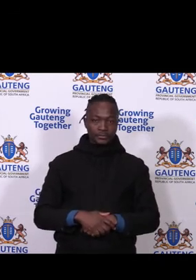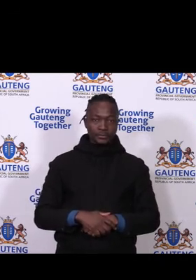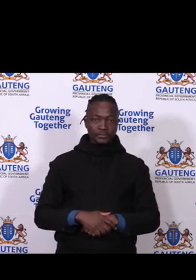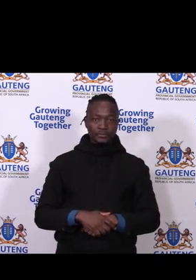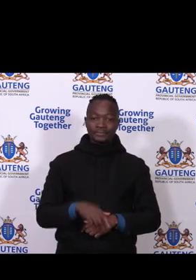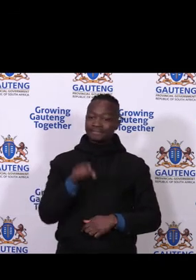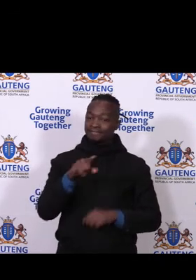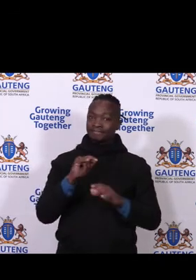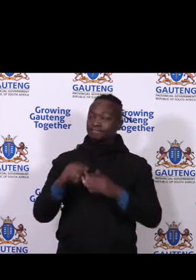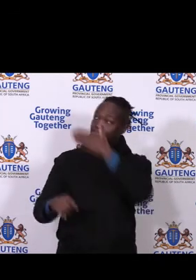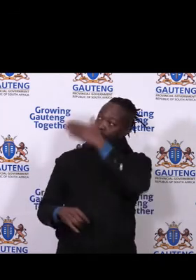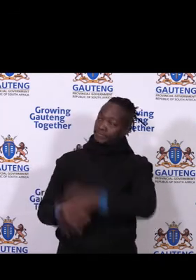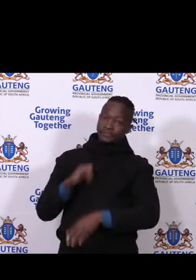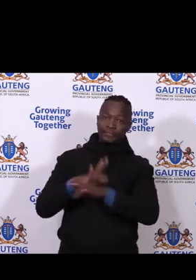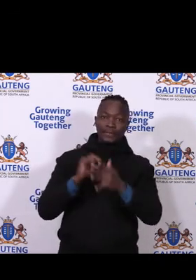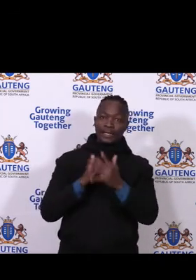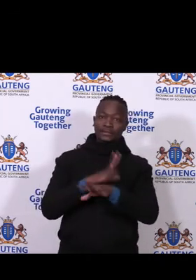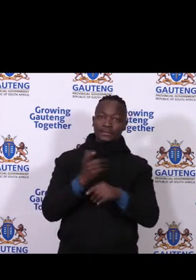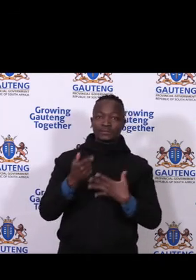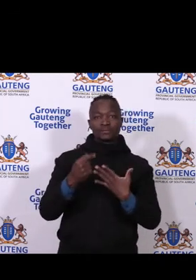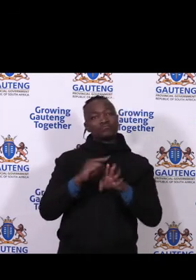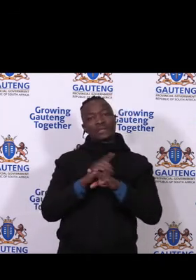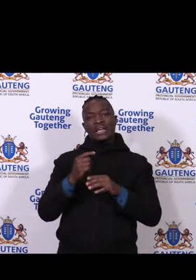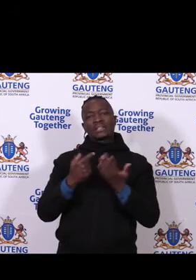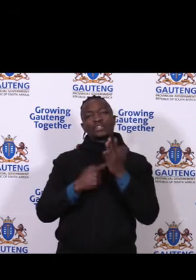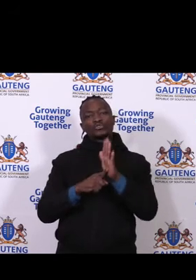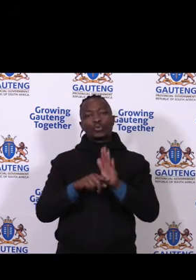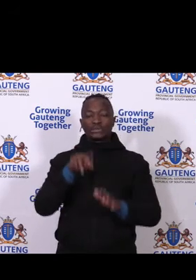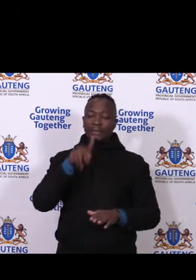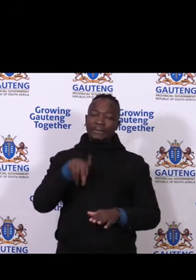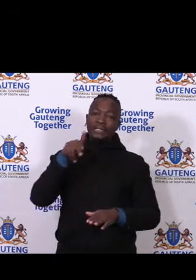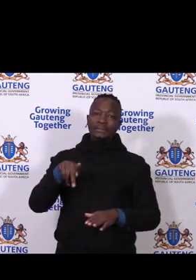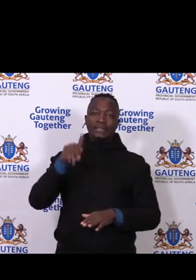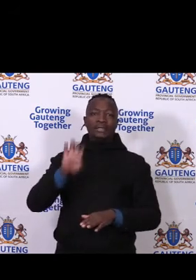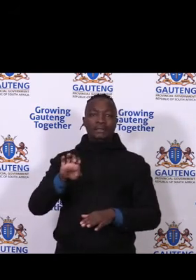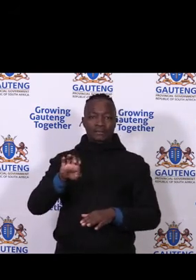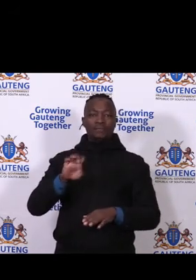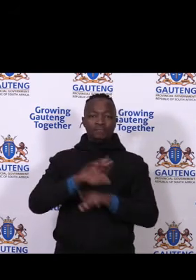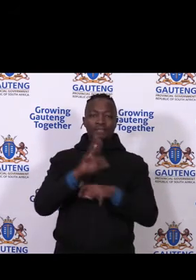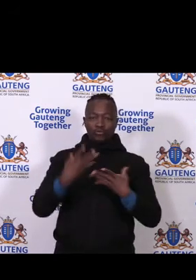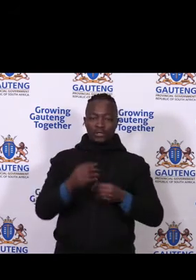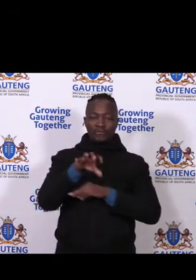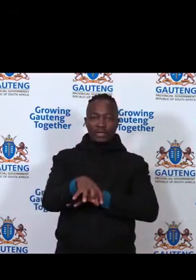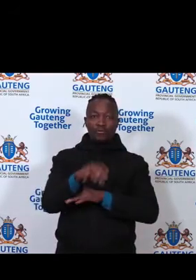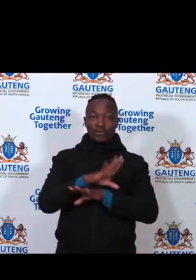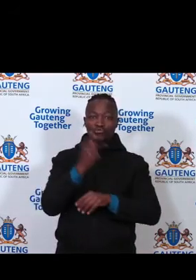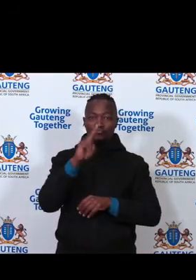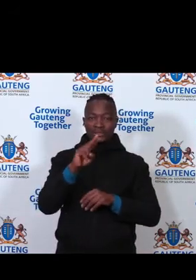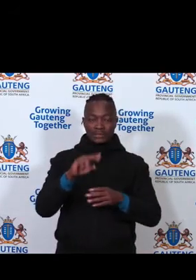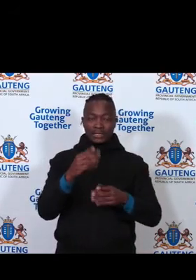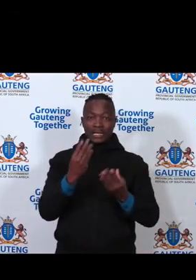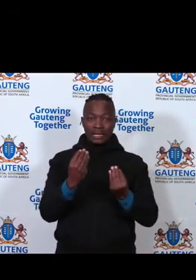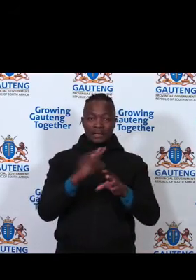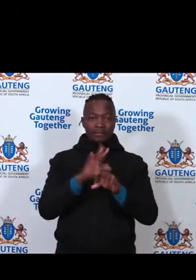This is just the light slides that indicates the amount of PPE that we have in the province. You'll see that the numbers continuously go